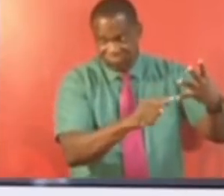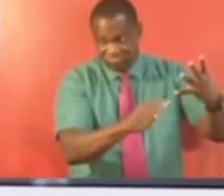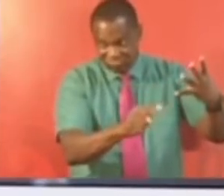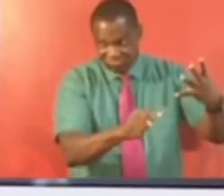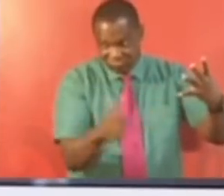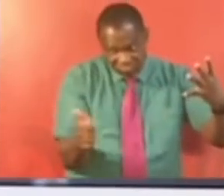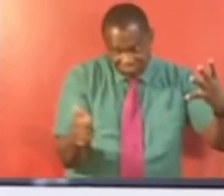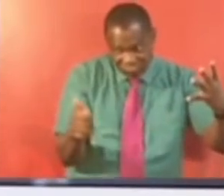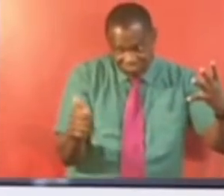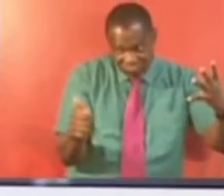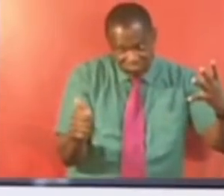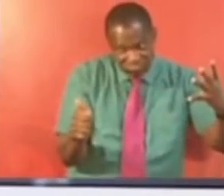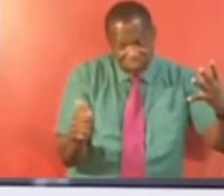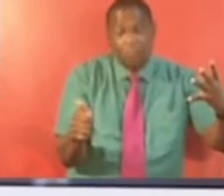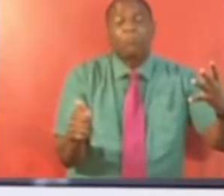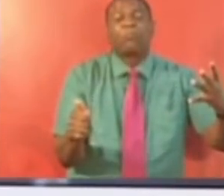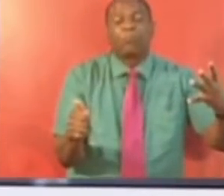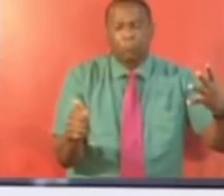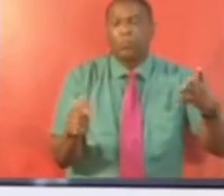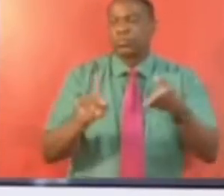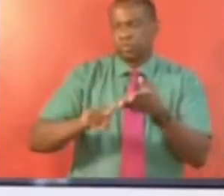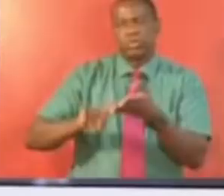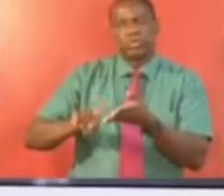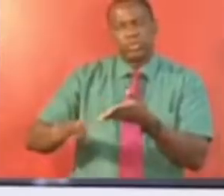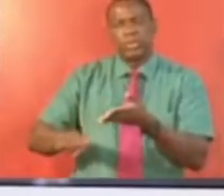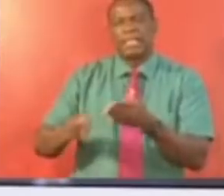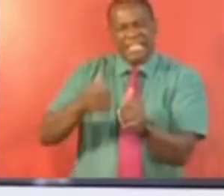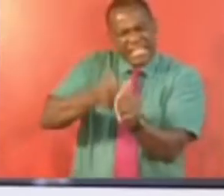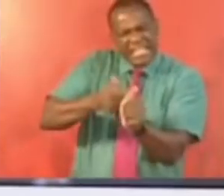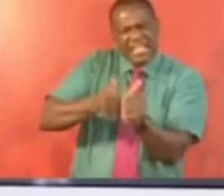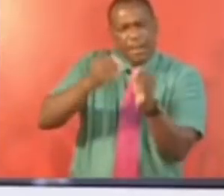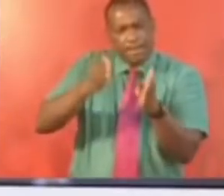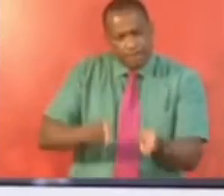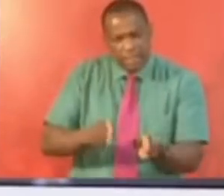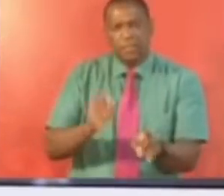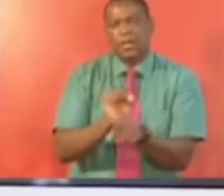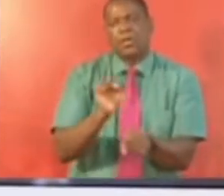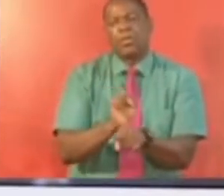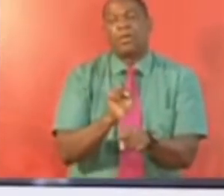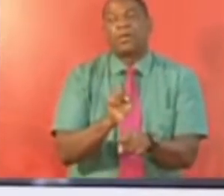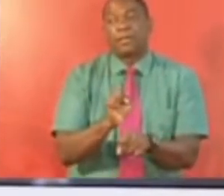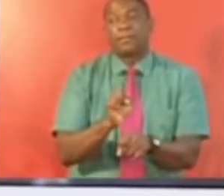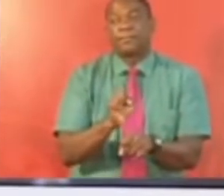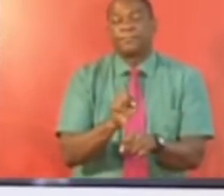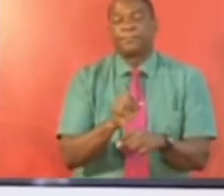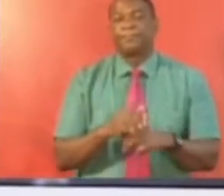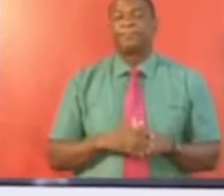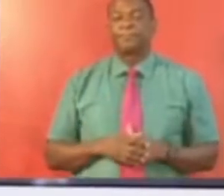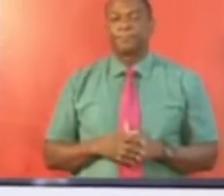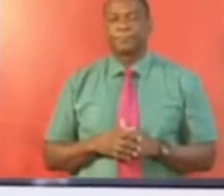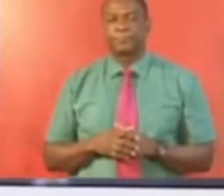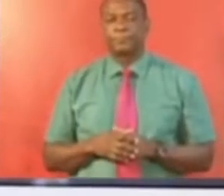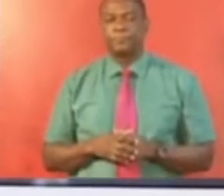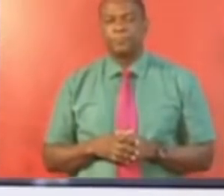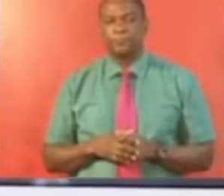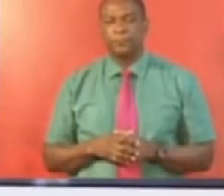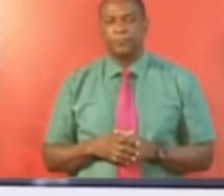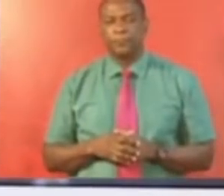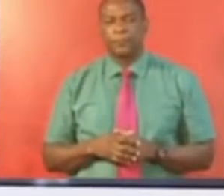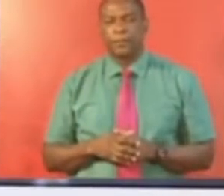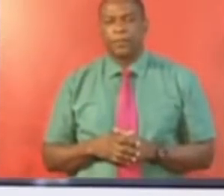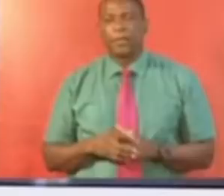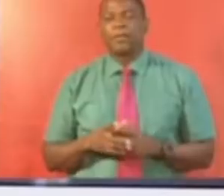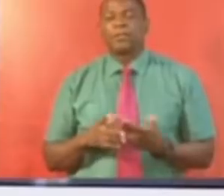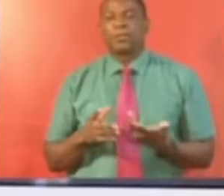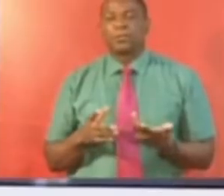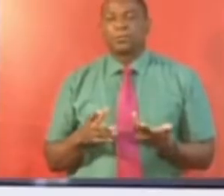disease in the workplace based on persons coming to work ill. Even in the healthcare system, we had